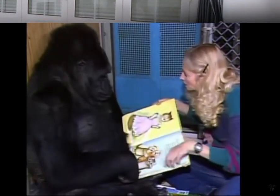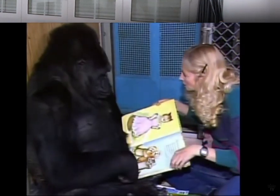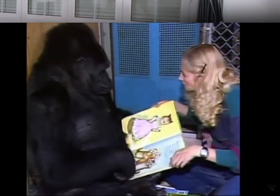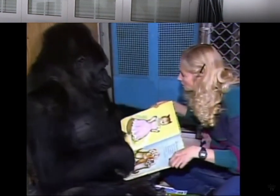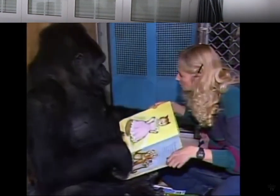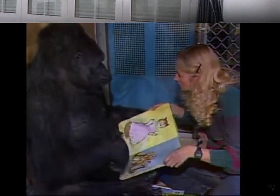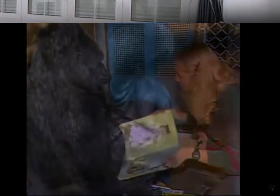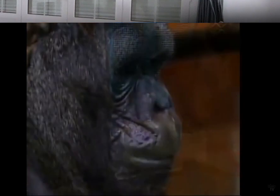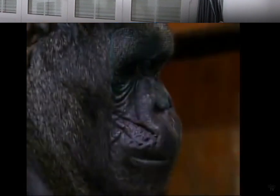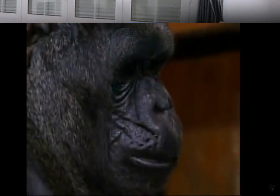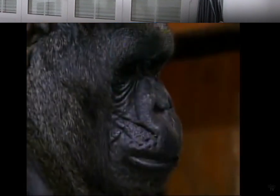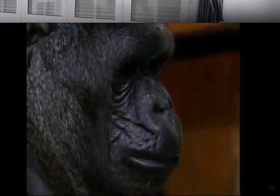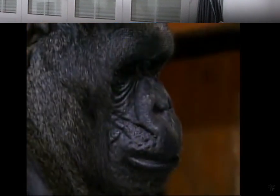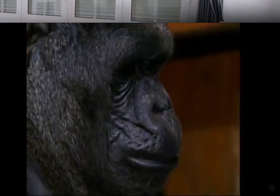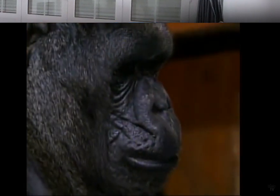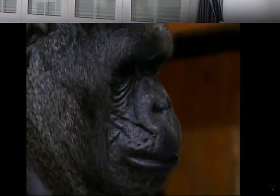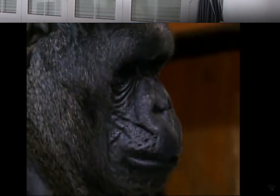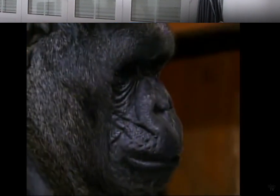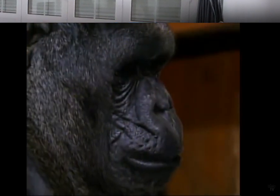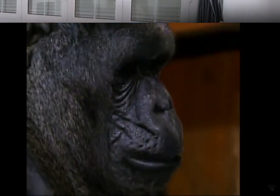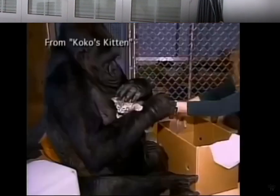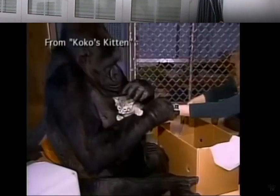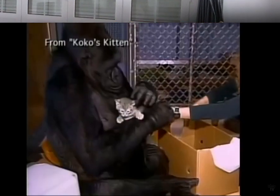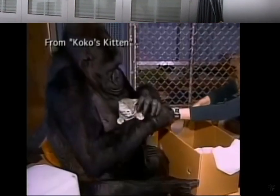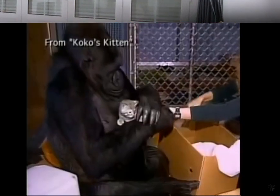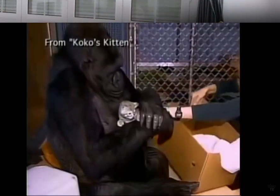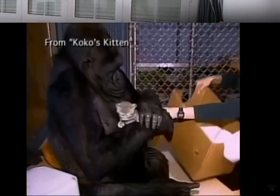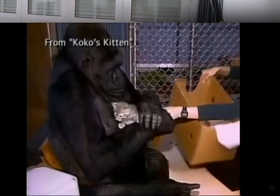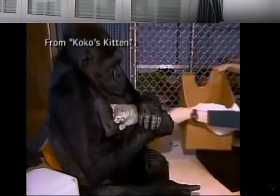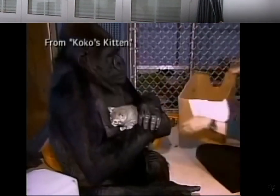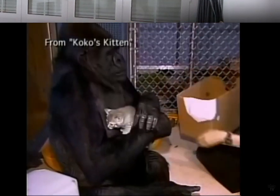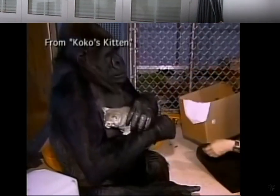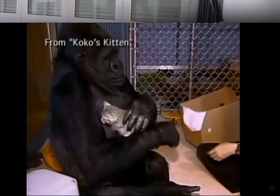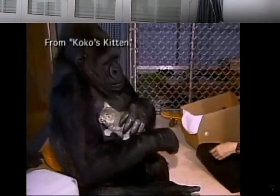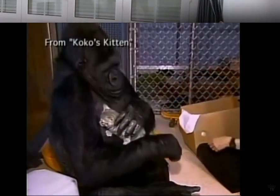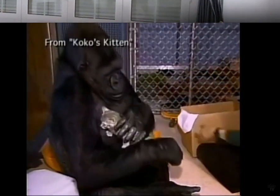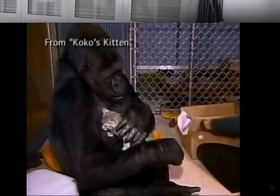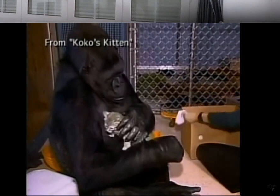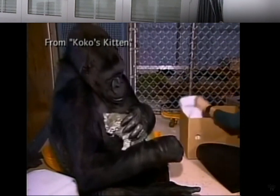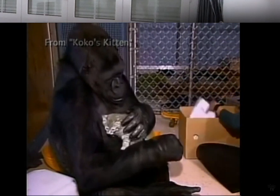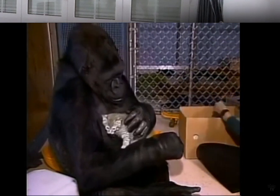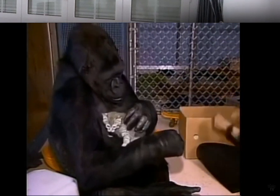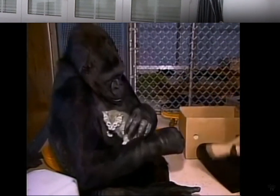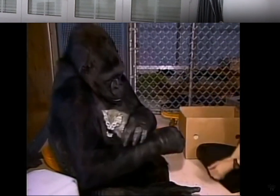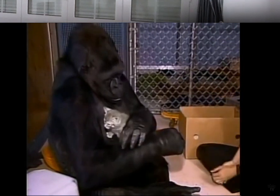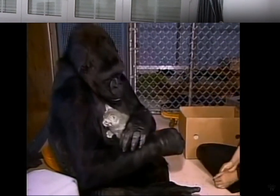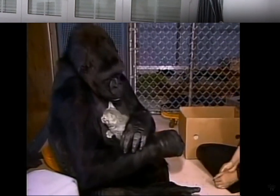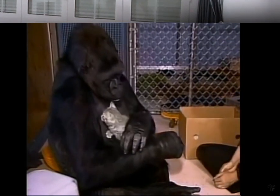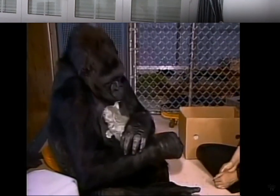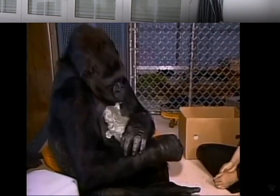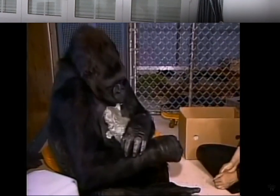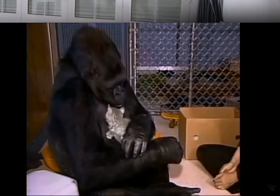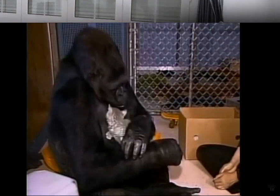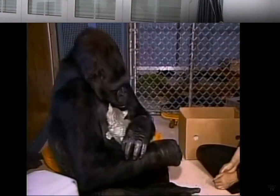Eventually, Coco asked Penny for a real kitten of her own. Coco has impacted people,